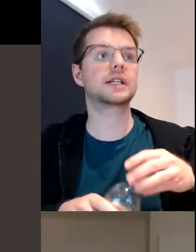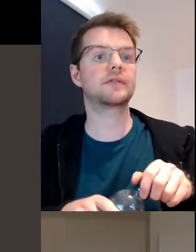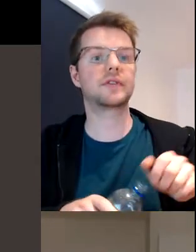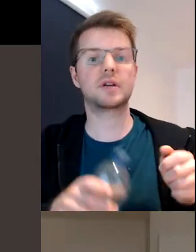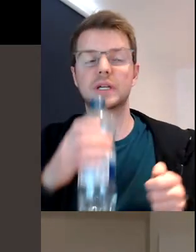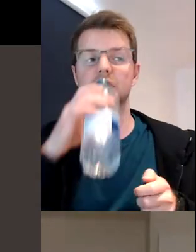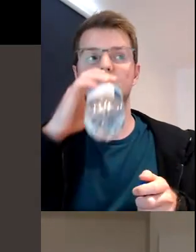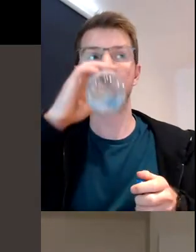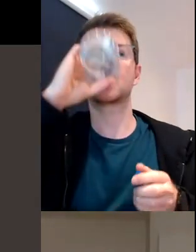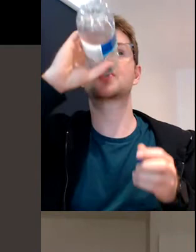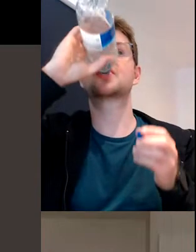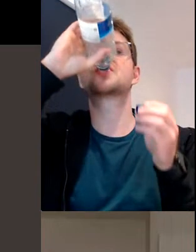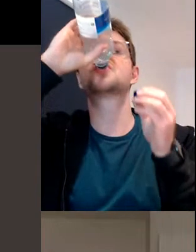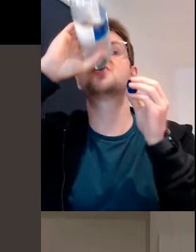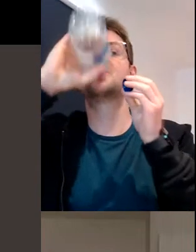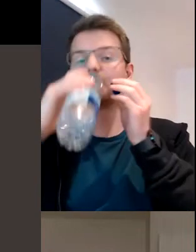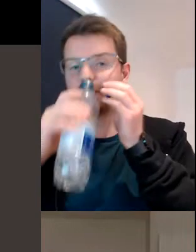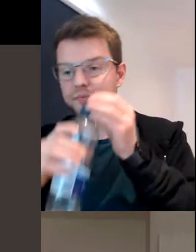Great, thanks everyone for coming.